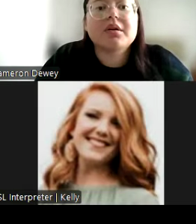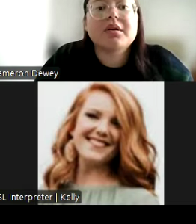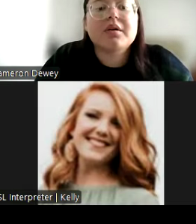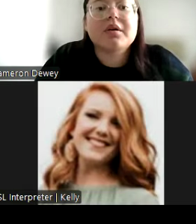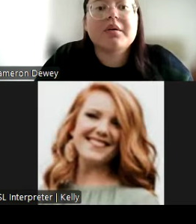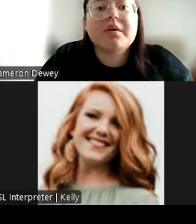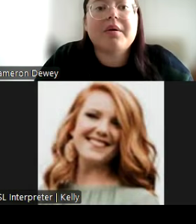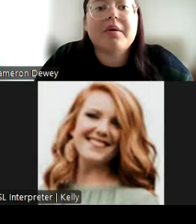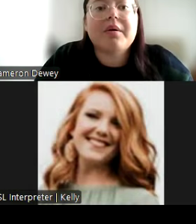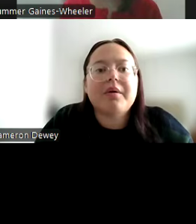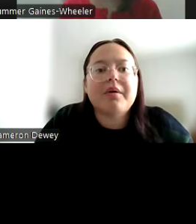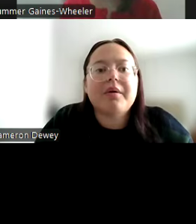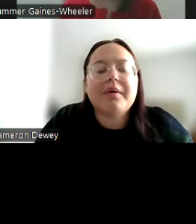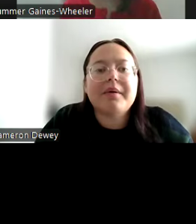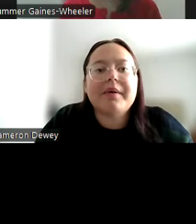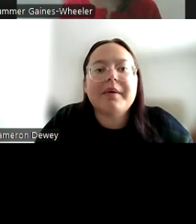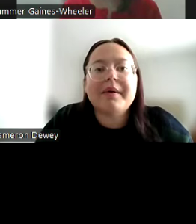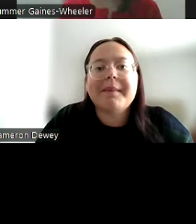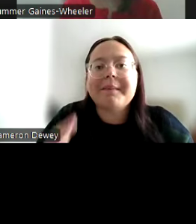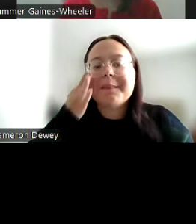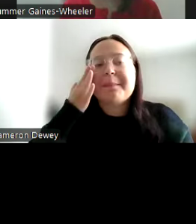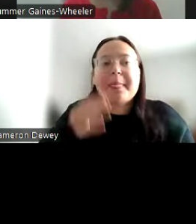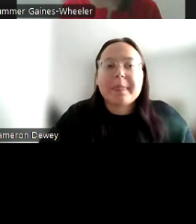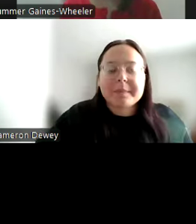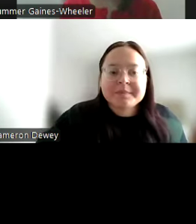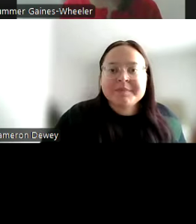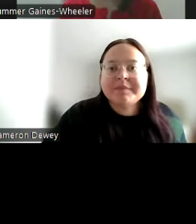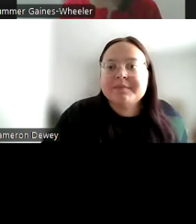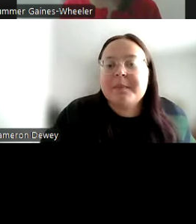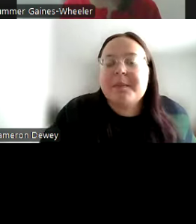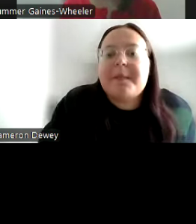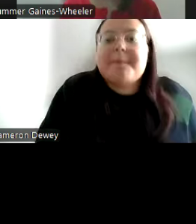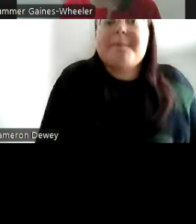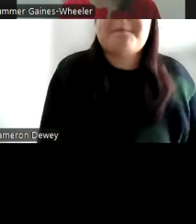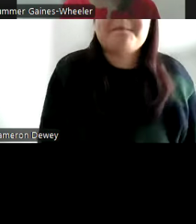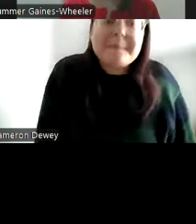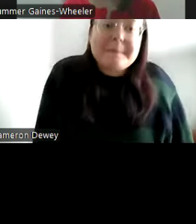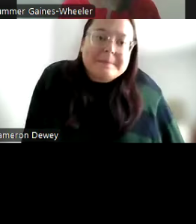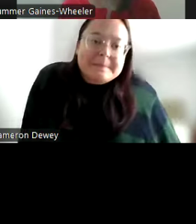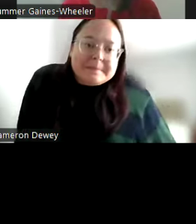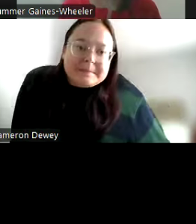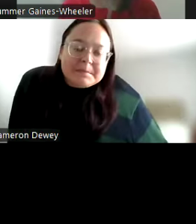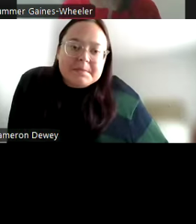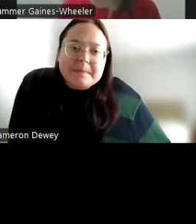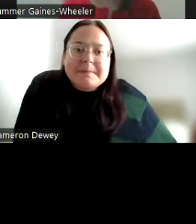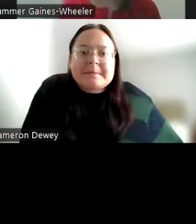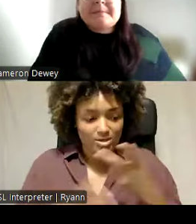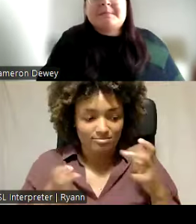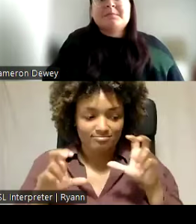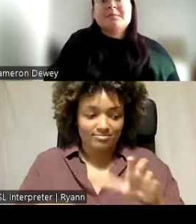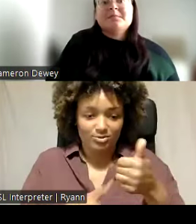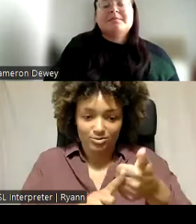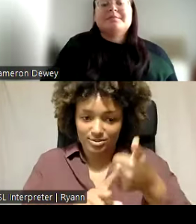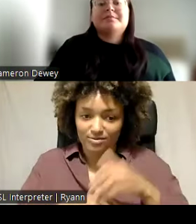you guys so much for attending the SAVAT session. We really appreciate you guys taking the time to really dedicate yourselves